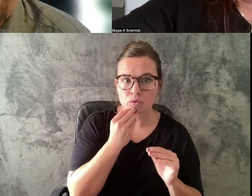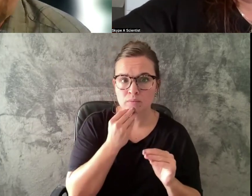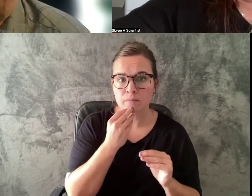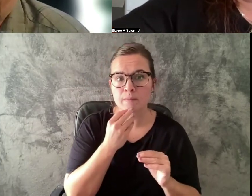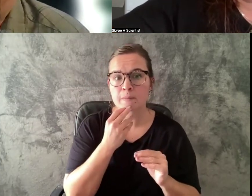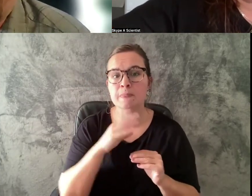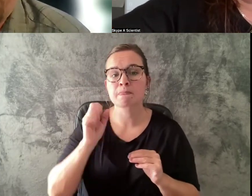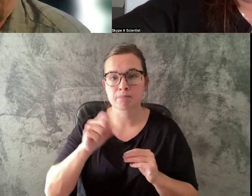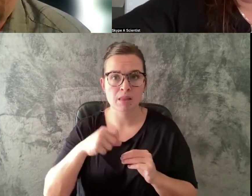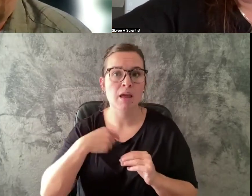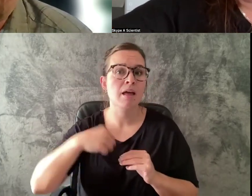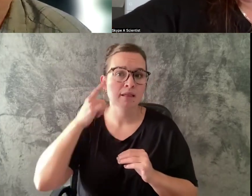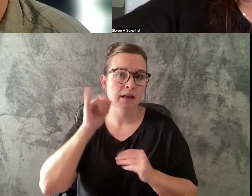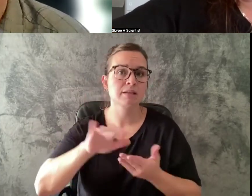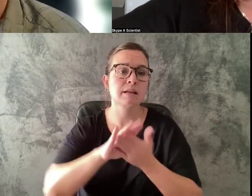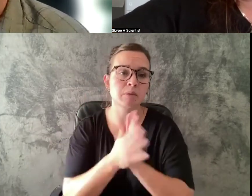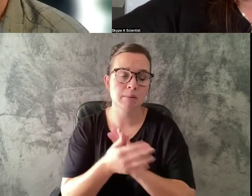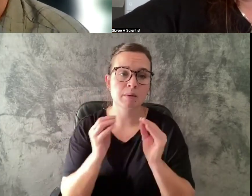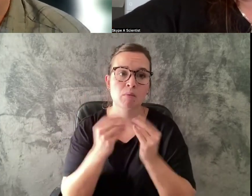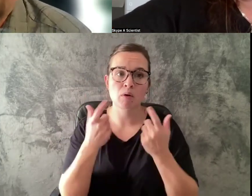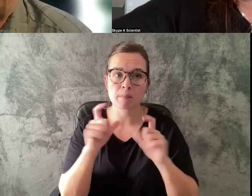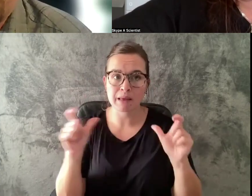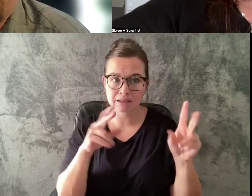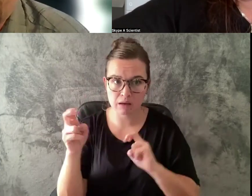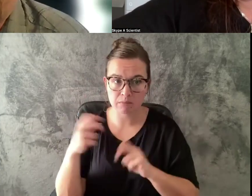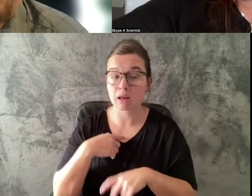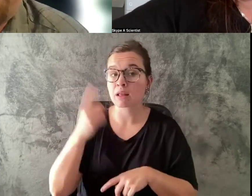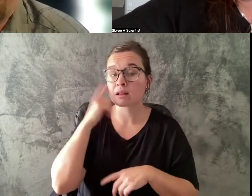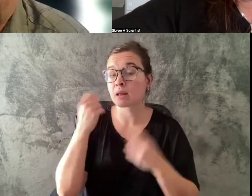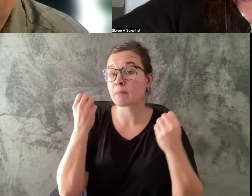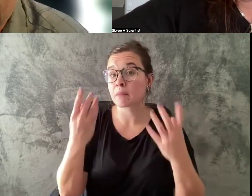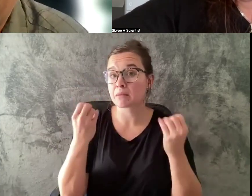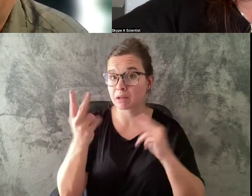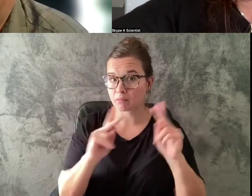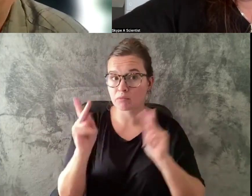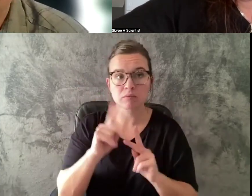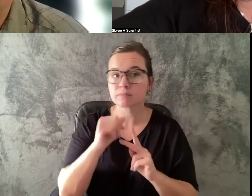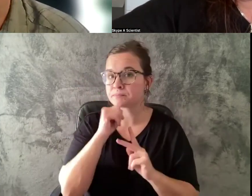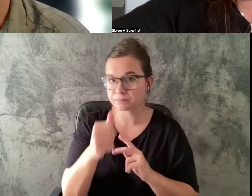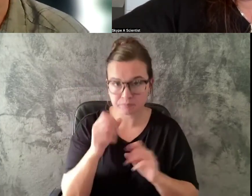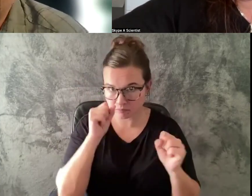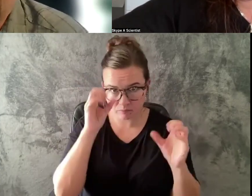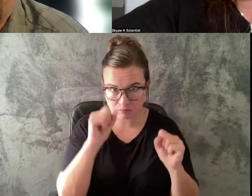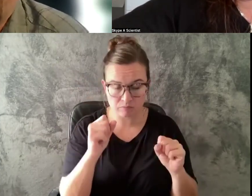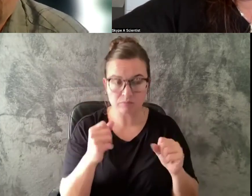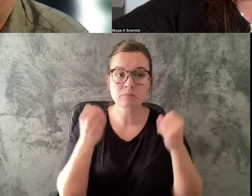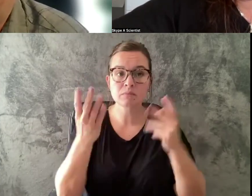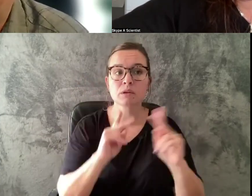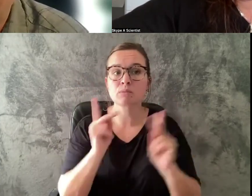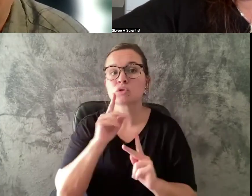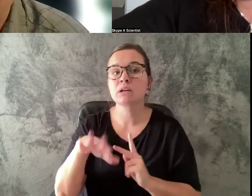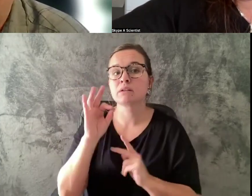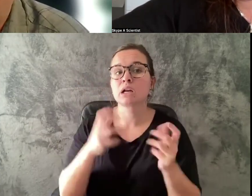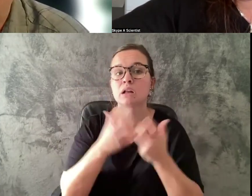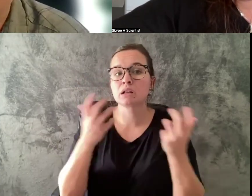genetically modified foods, I think, are becoming a bigger topic. I think many people, and this is not going to be a surprise, like many people really find a